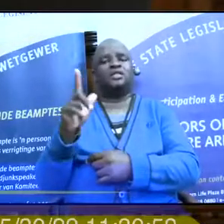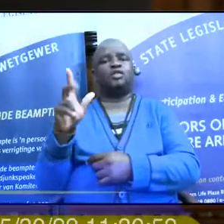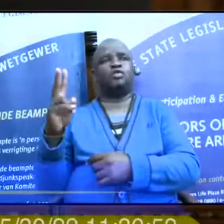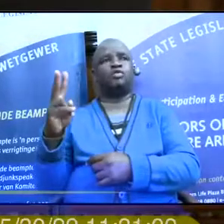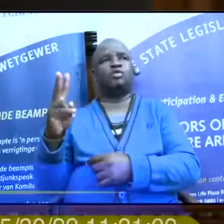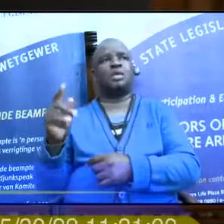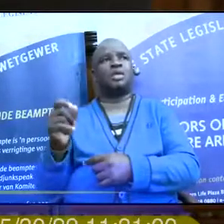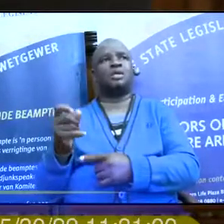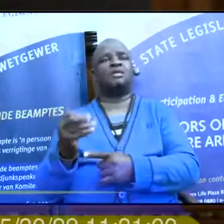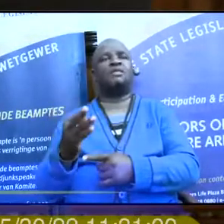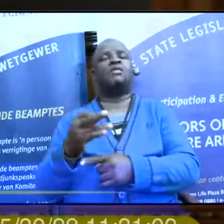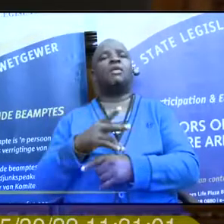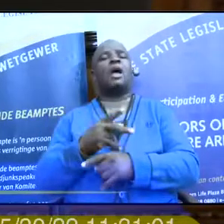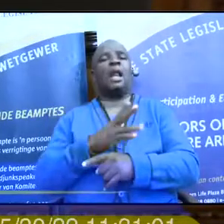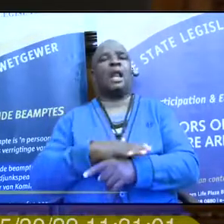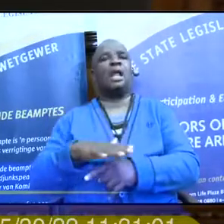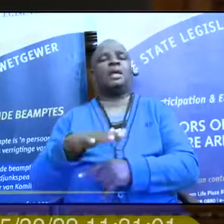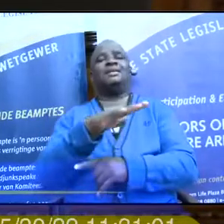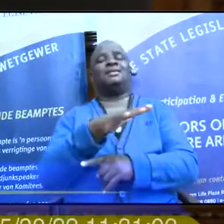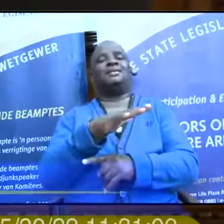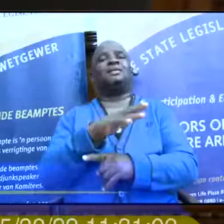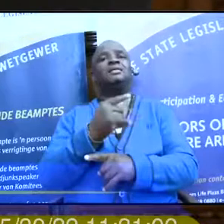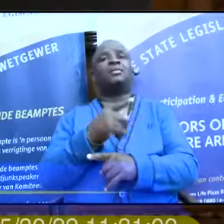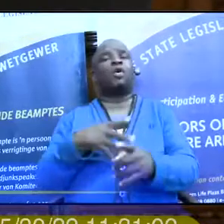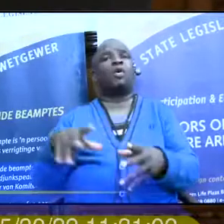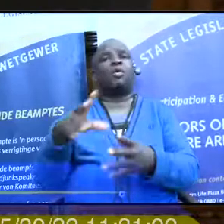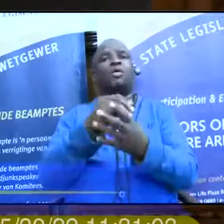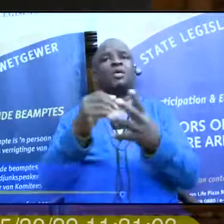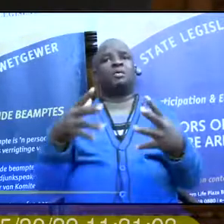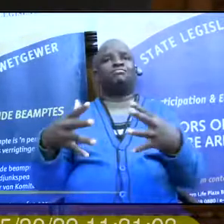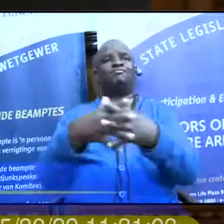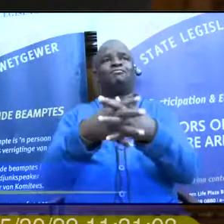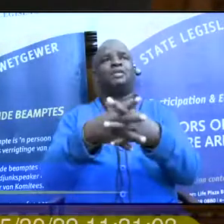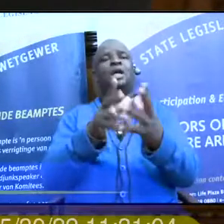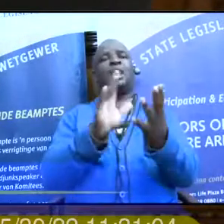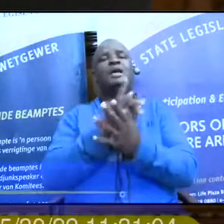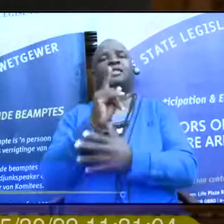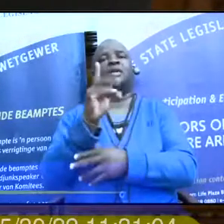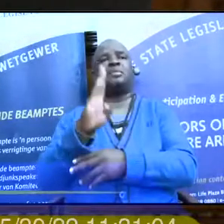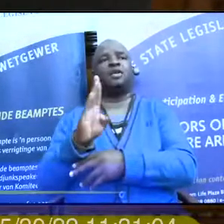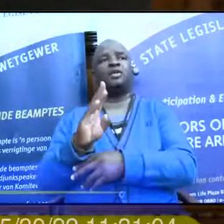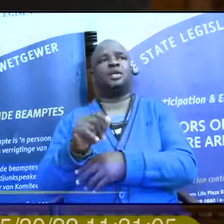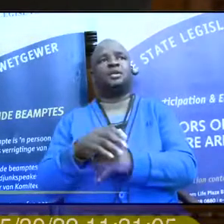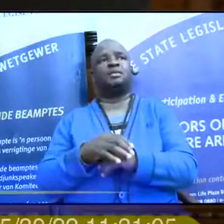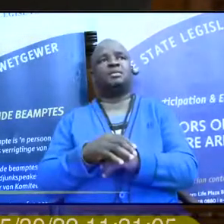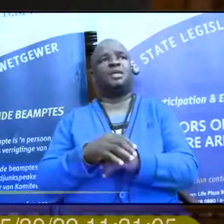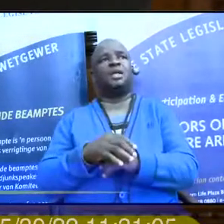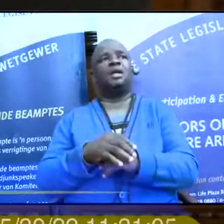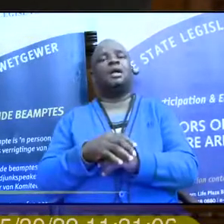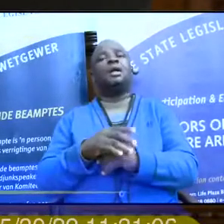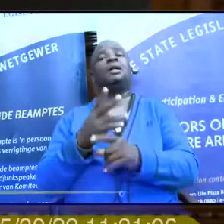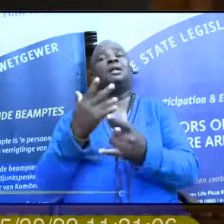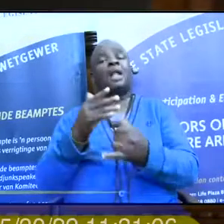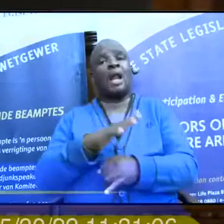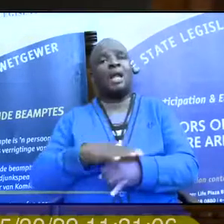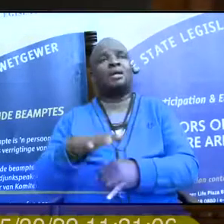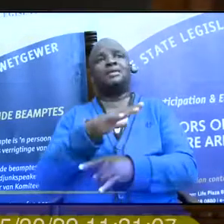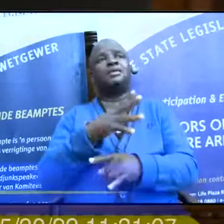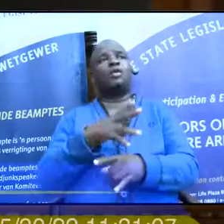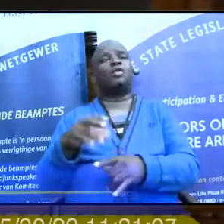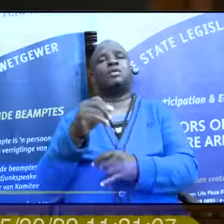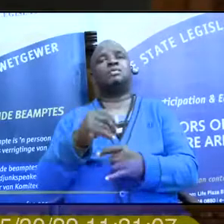parcels valued at 11 billion lands in the province and the total number of pieces of land